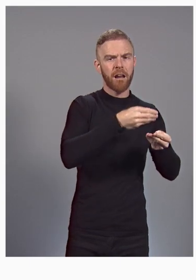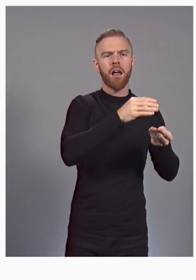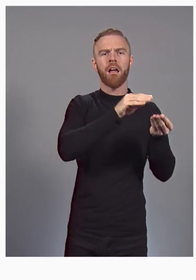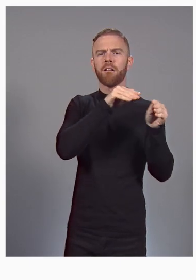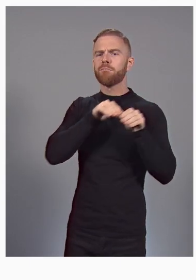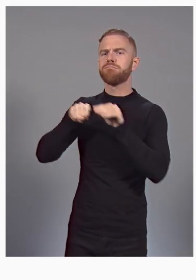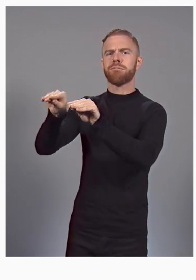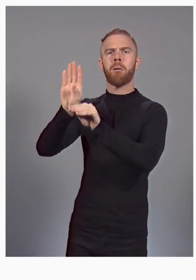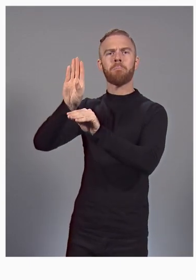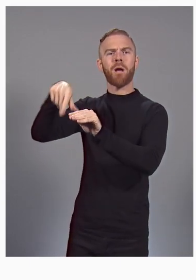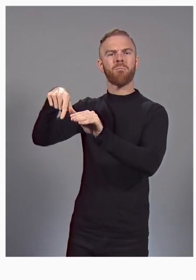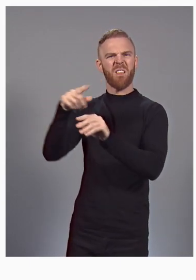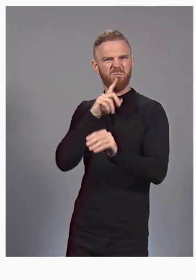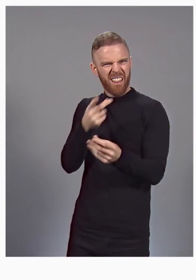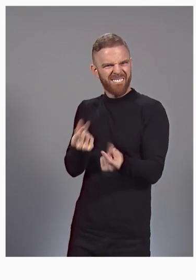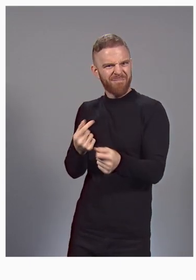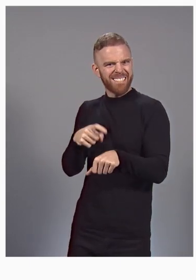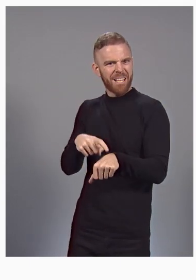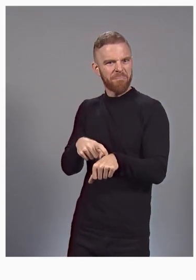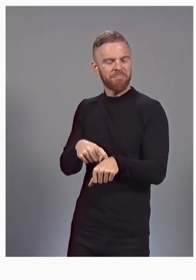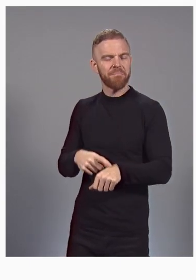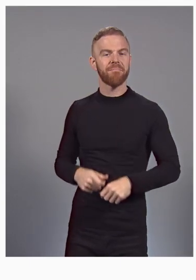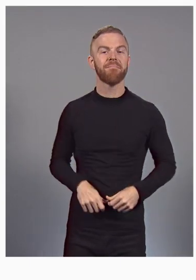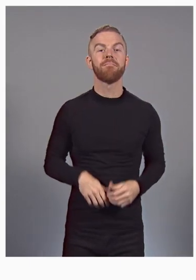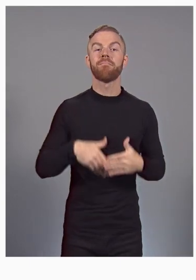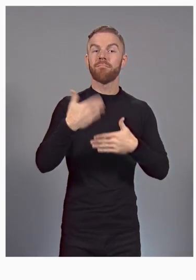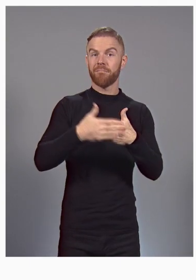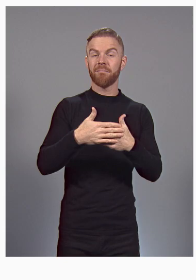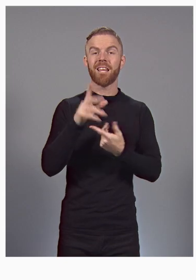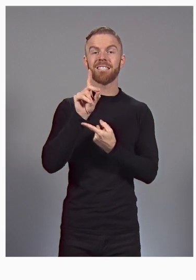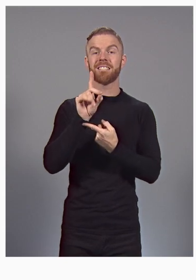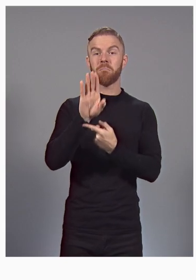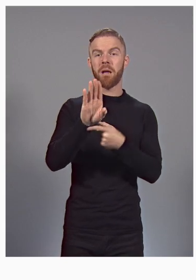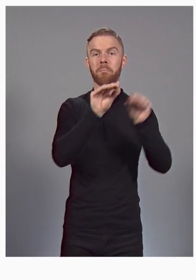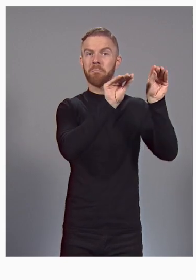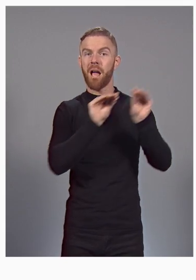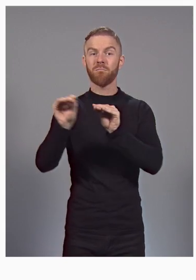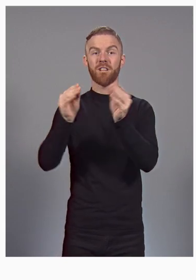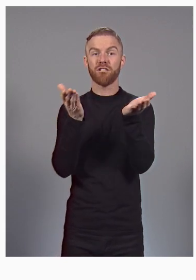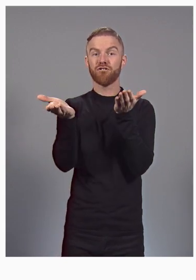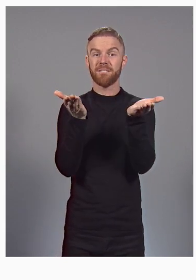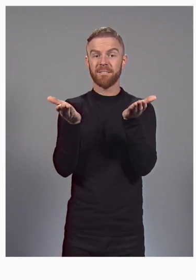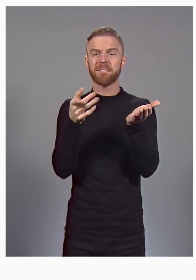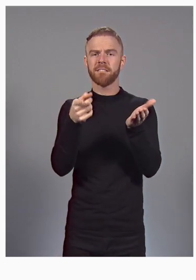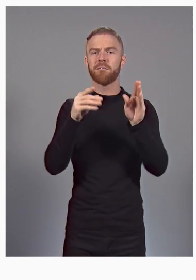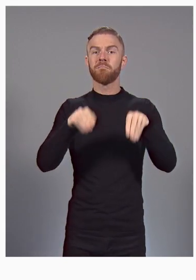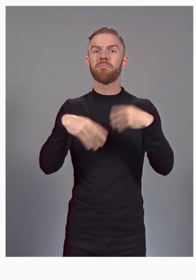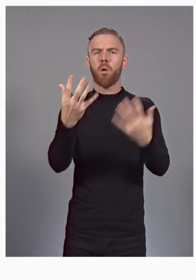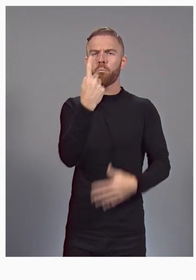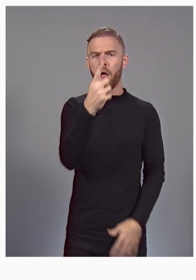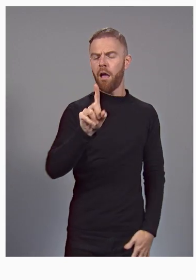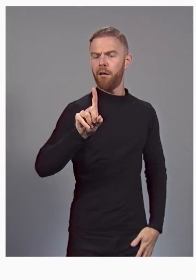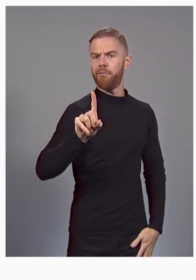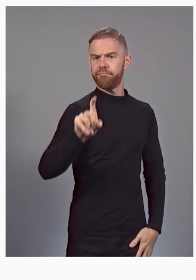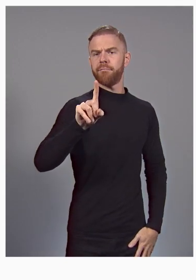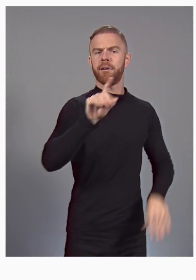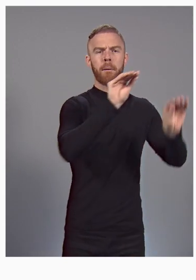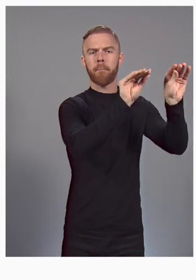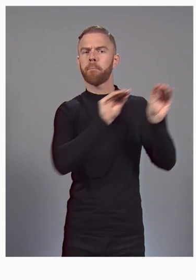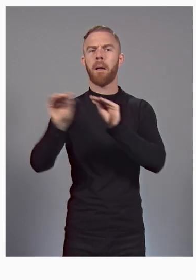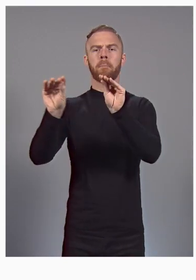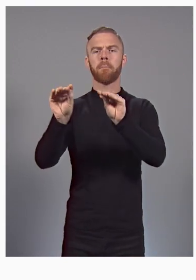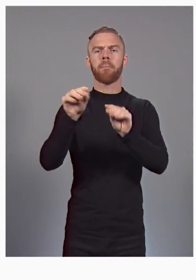time. Next, Database Migration Service, which provides a one-click migration from Postgres